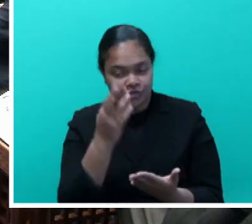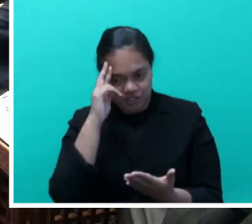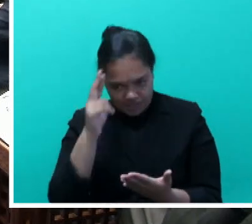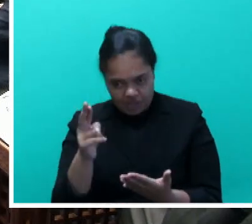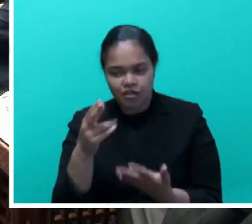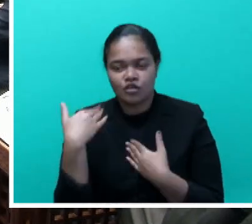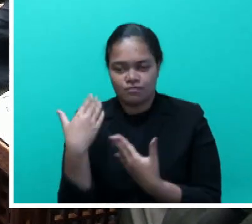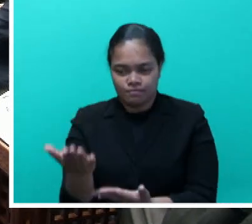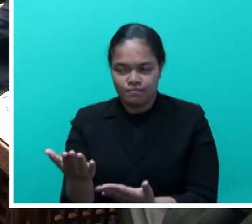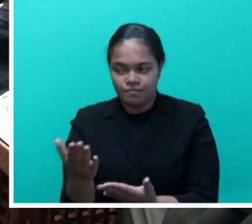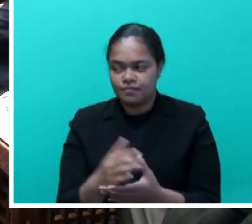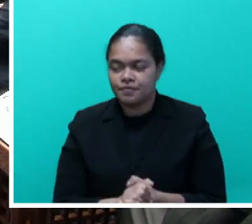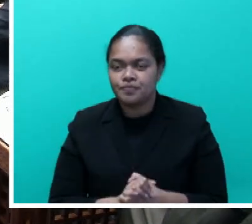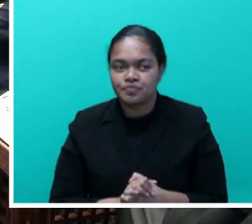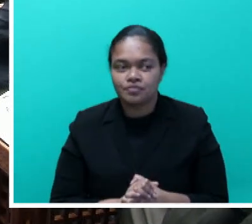sir.